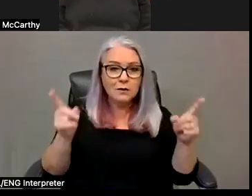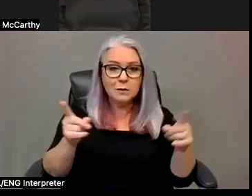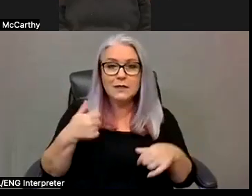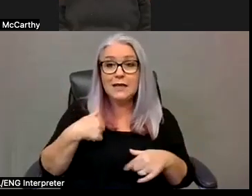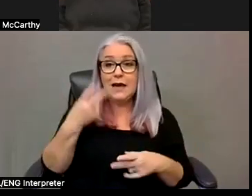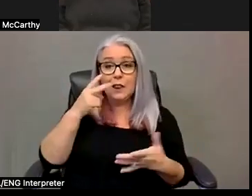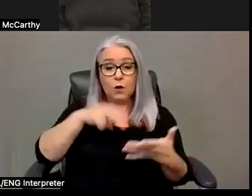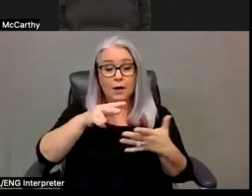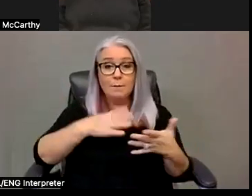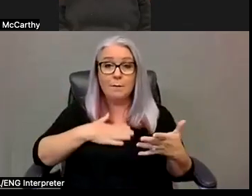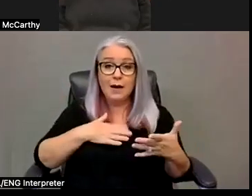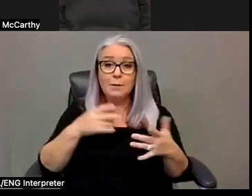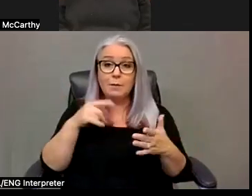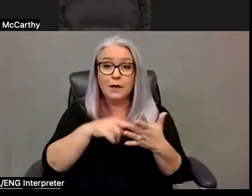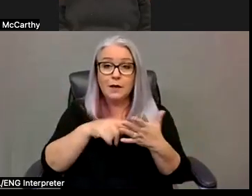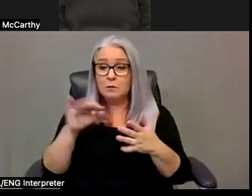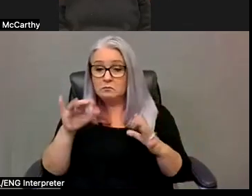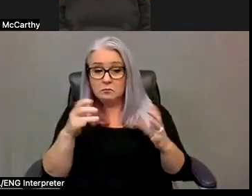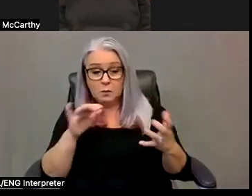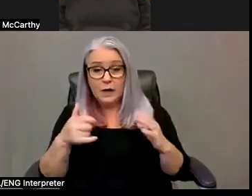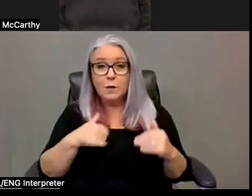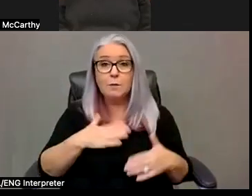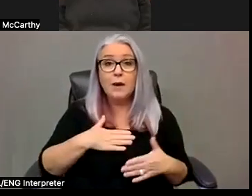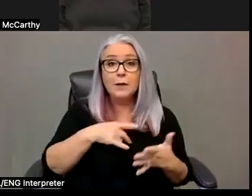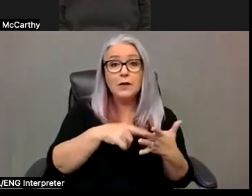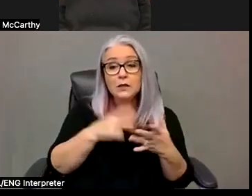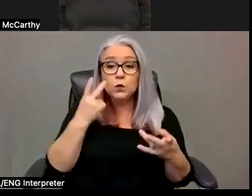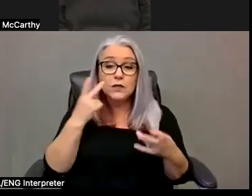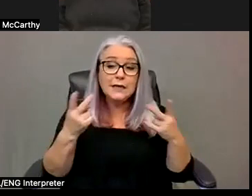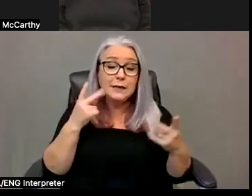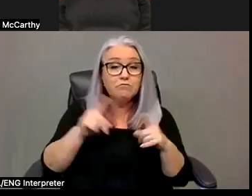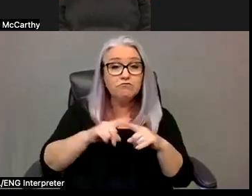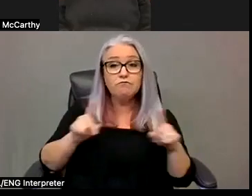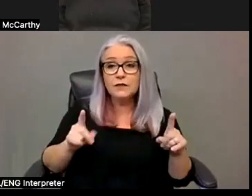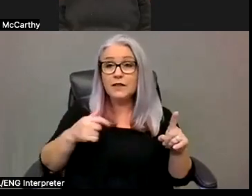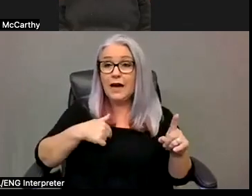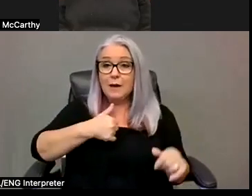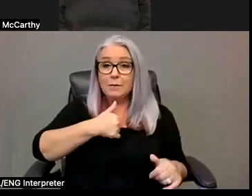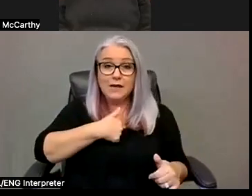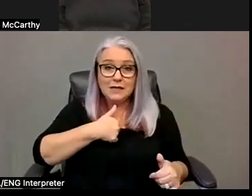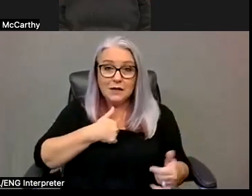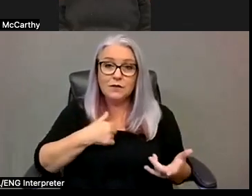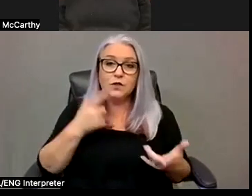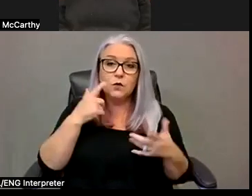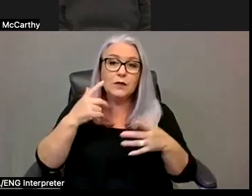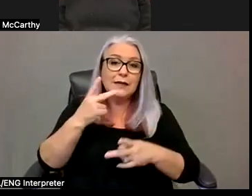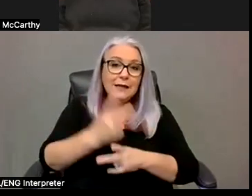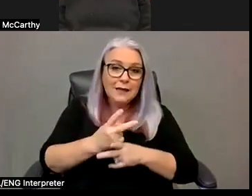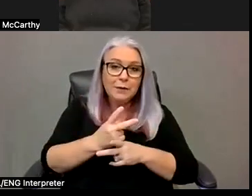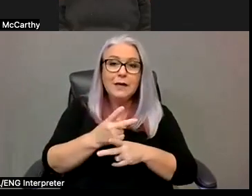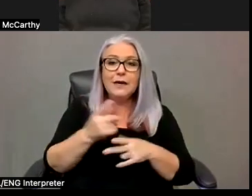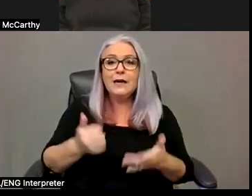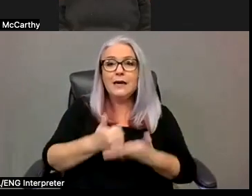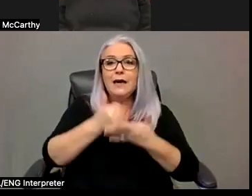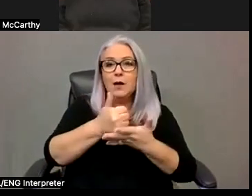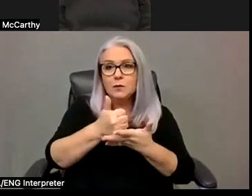bill, I actually compare my Con Edison bill to see what the difference in the rate is. I personally make the choice to keep it because it helps